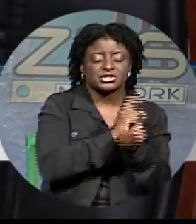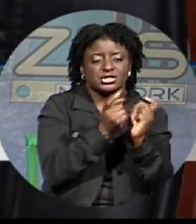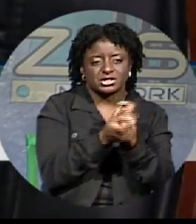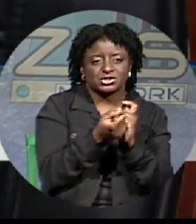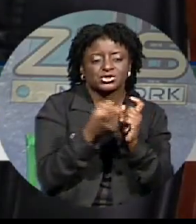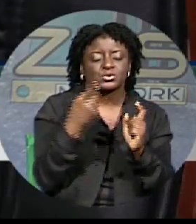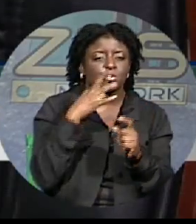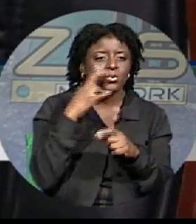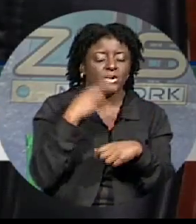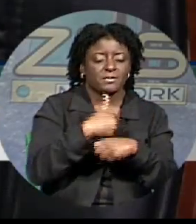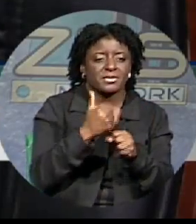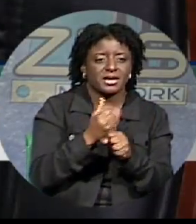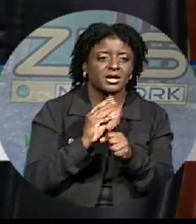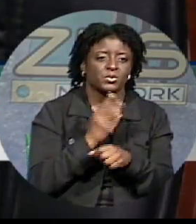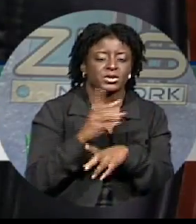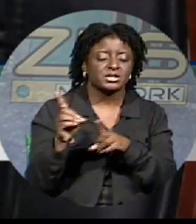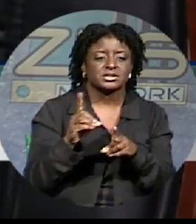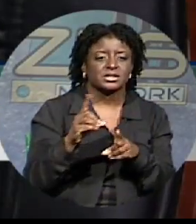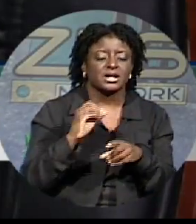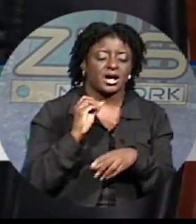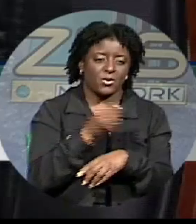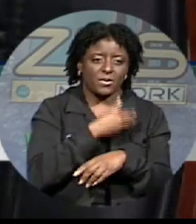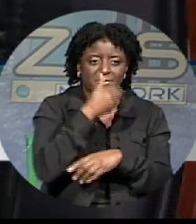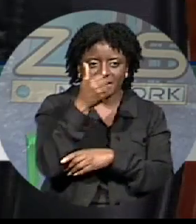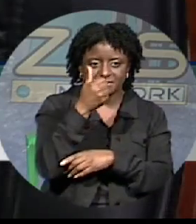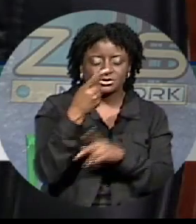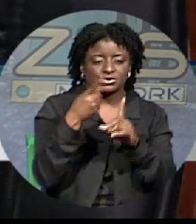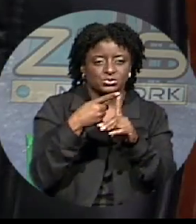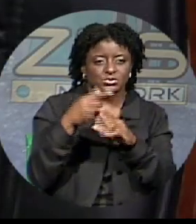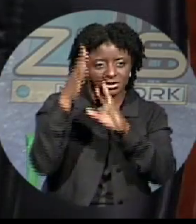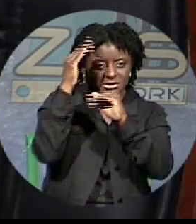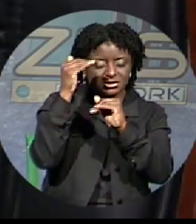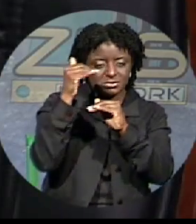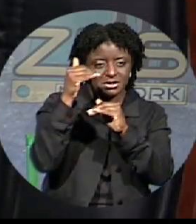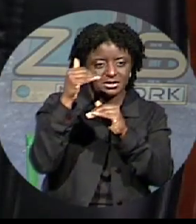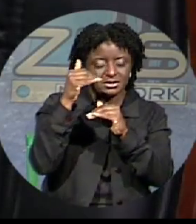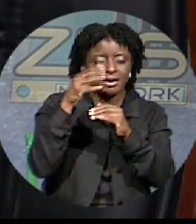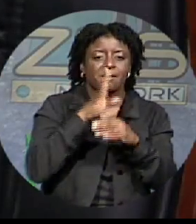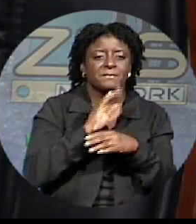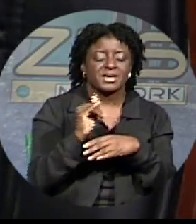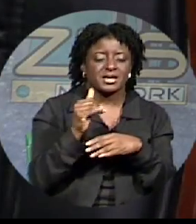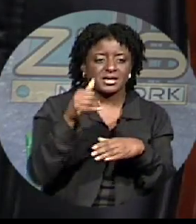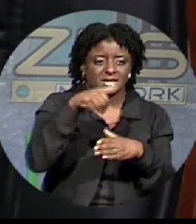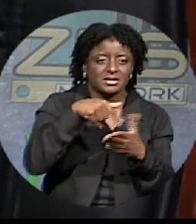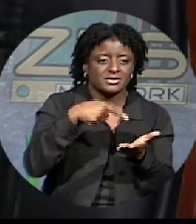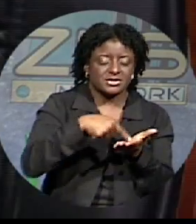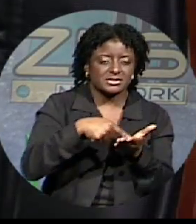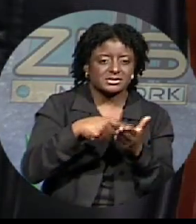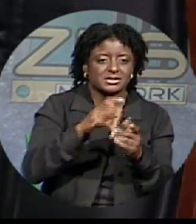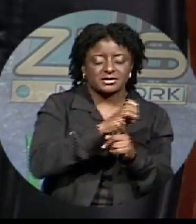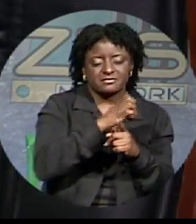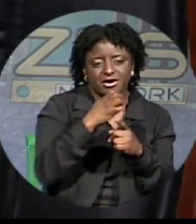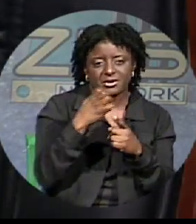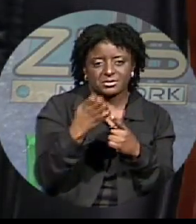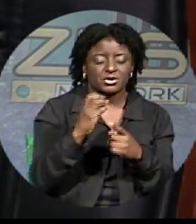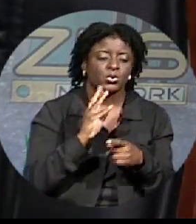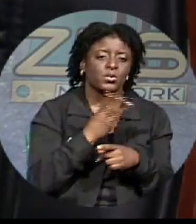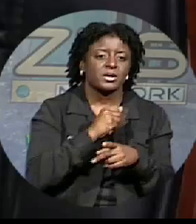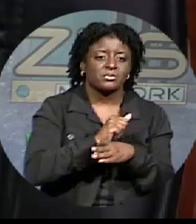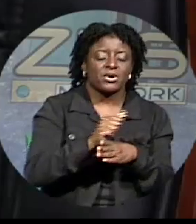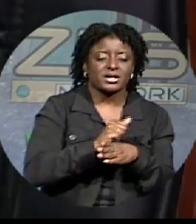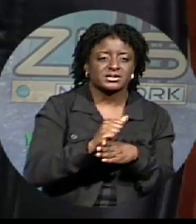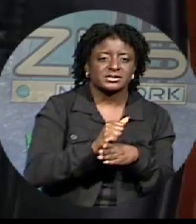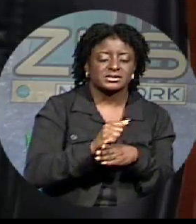to anticipate being in this type of environment. We've practiced very hard when we were back in Mount Pleasant. We have an indoor